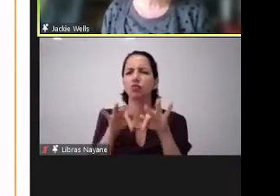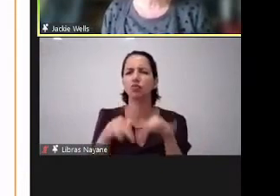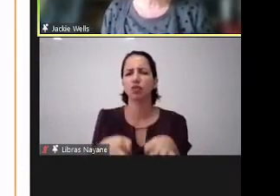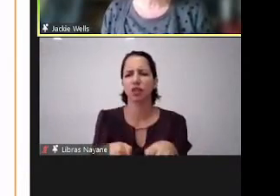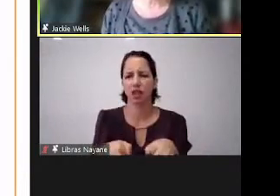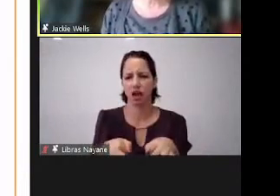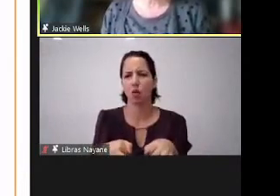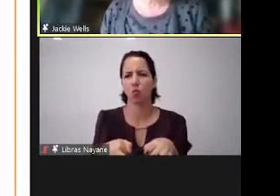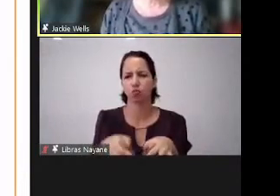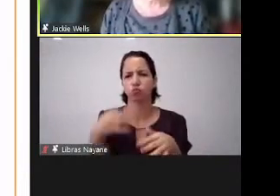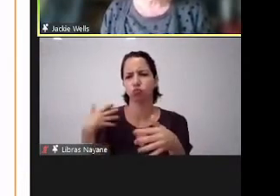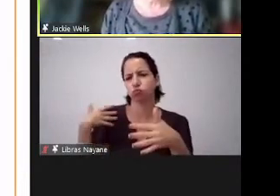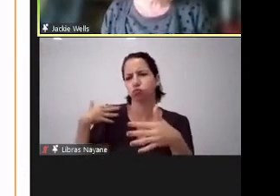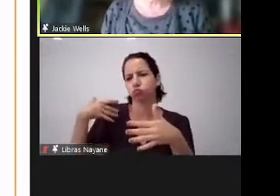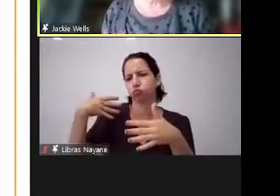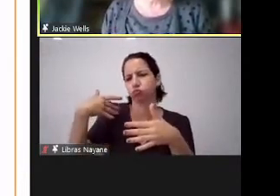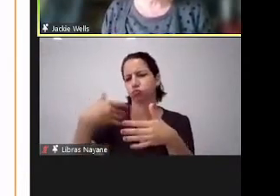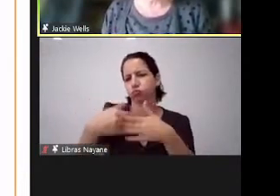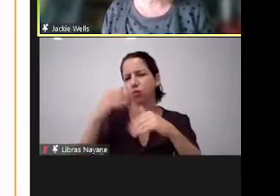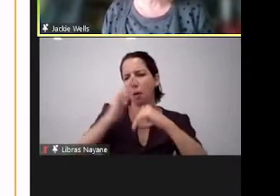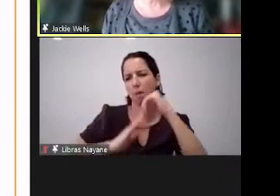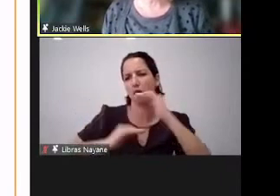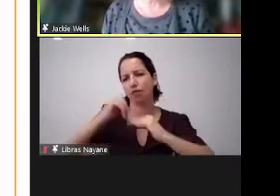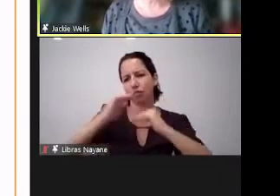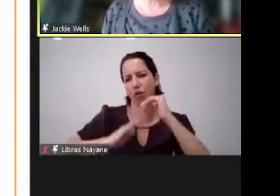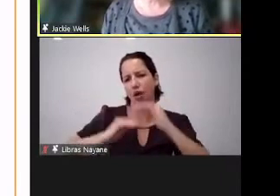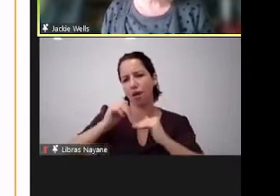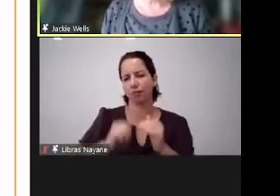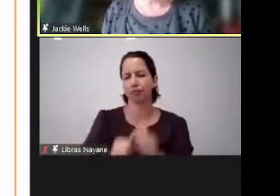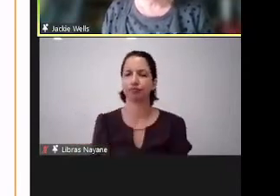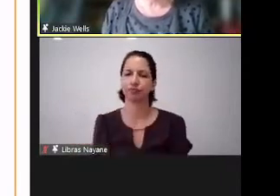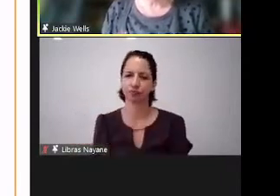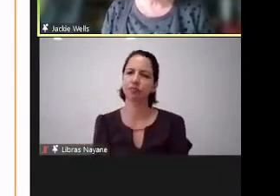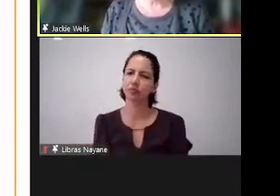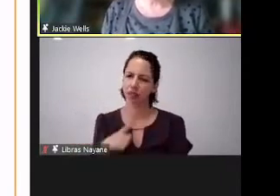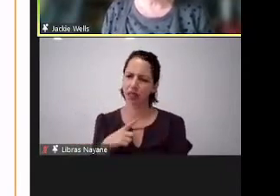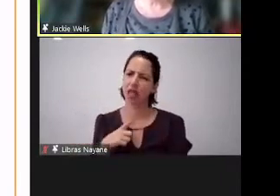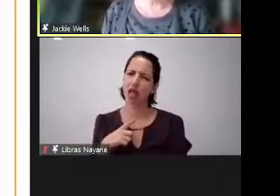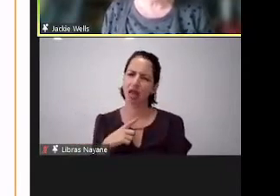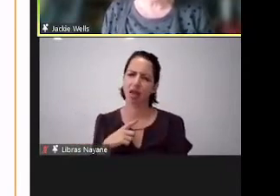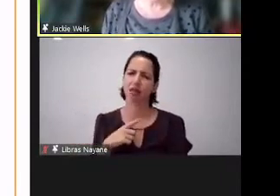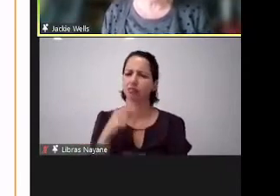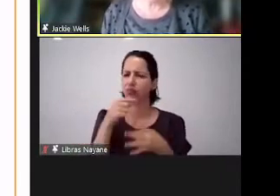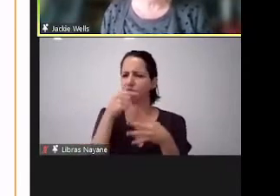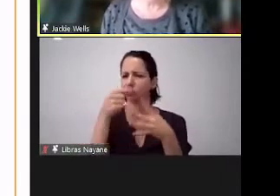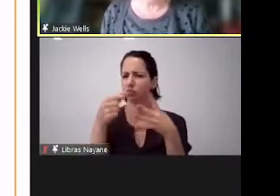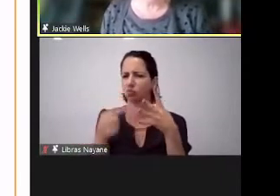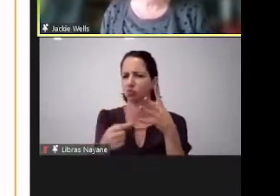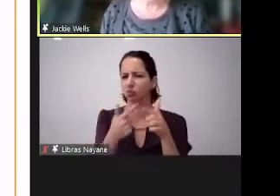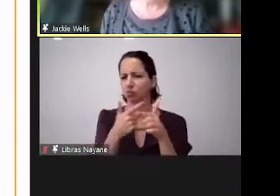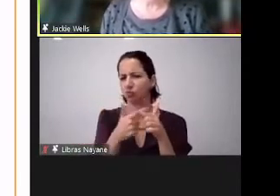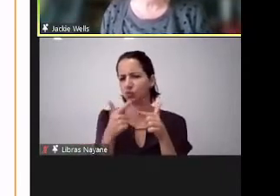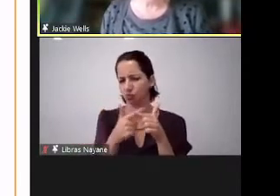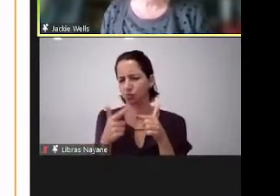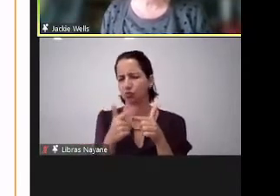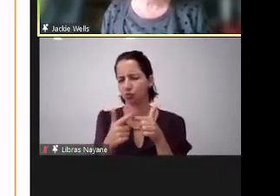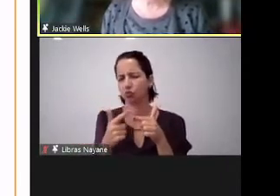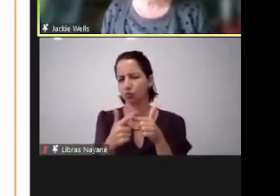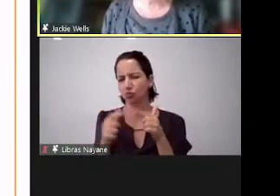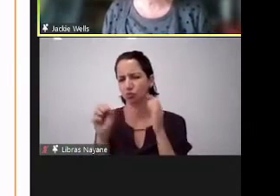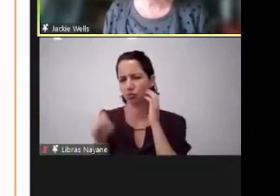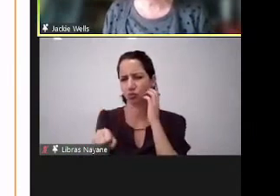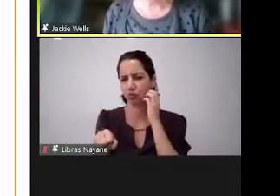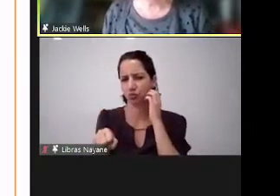implications for the way in which senior executives think about the way they deliver pensions to their workforce, and